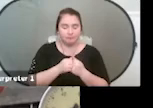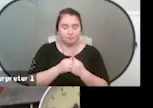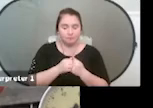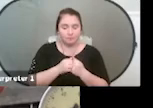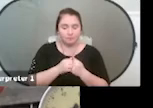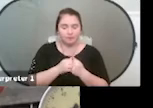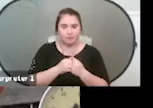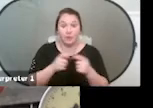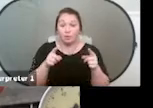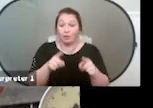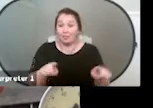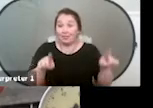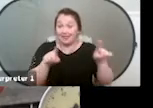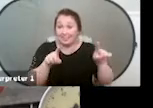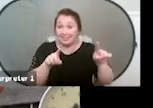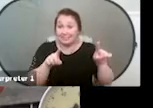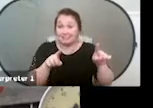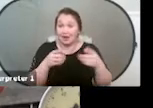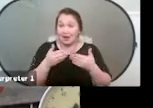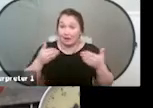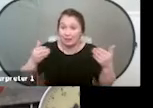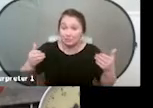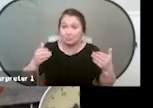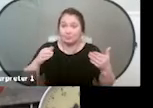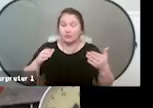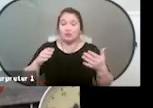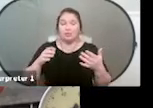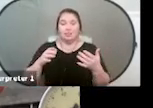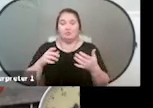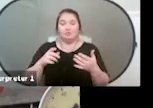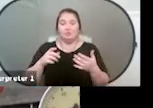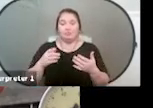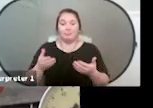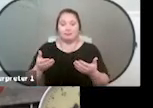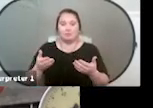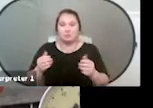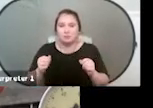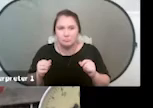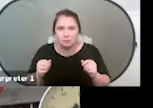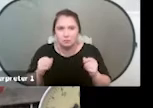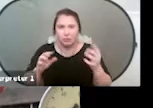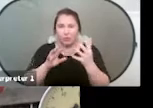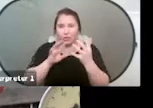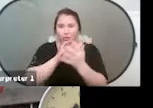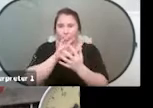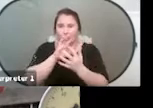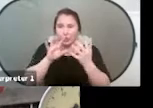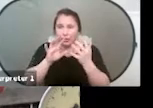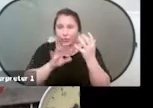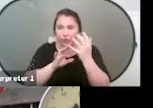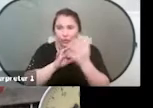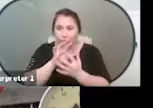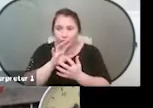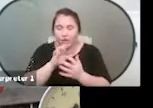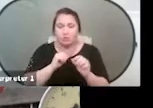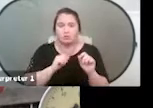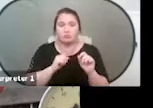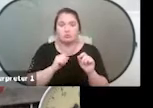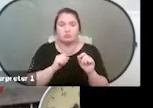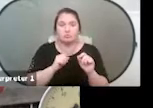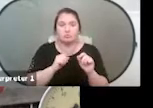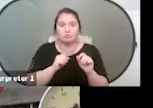So these items really kind of contributed to the damage by the equipment and infrastructure within these